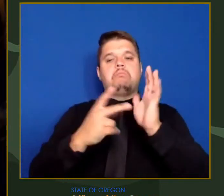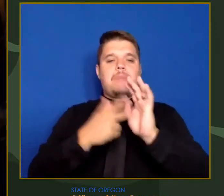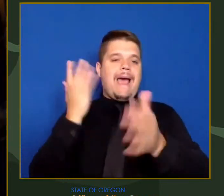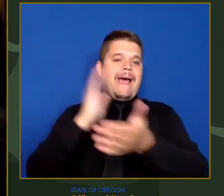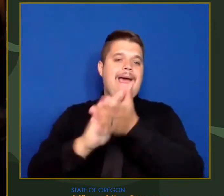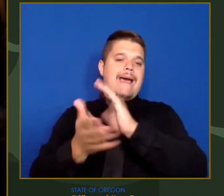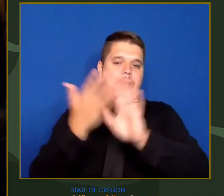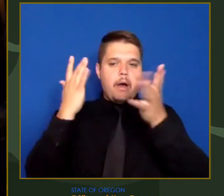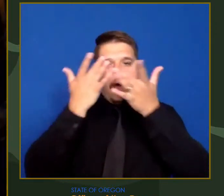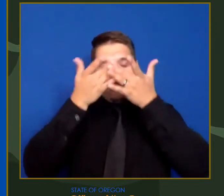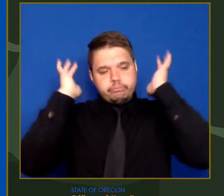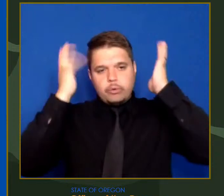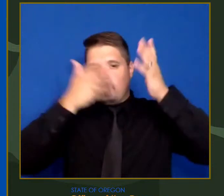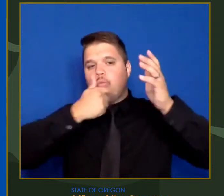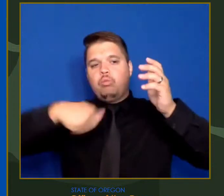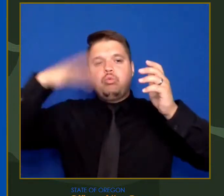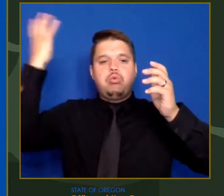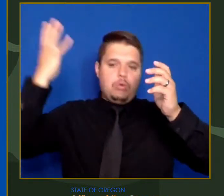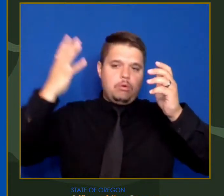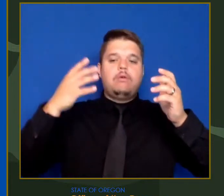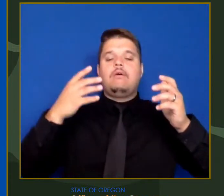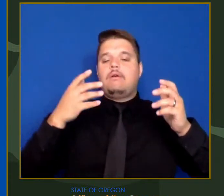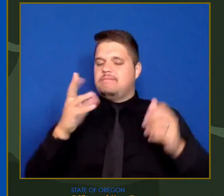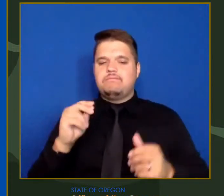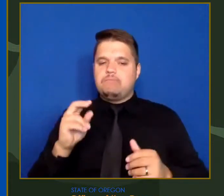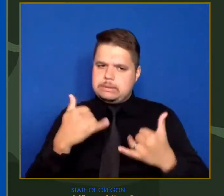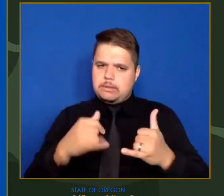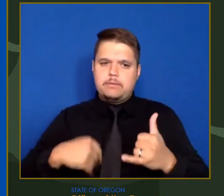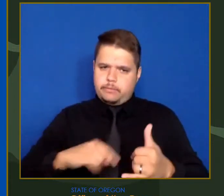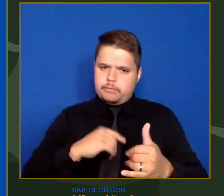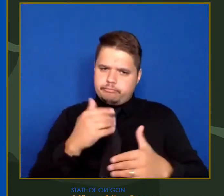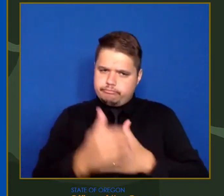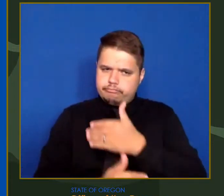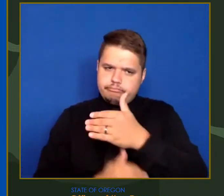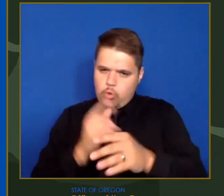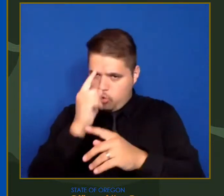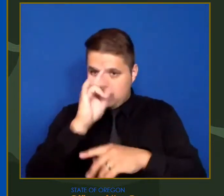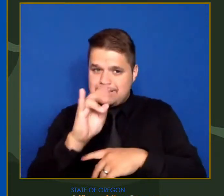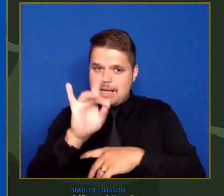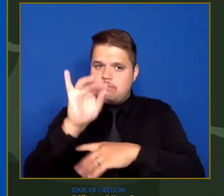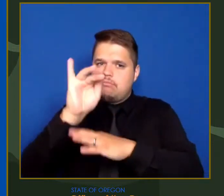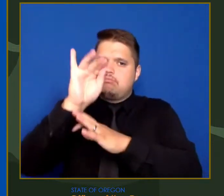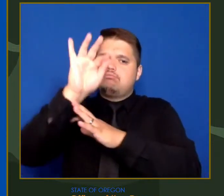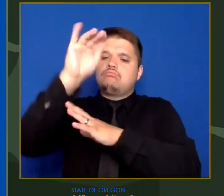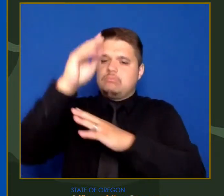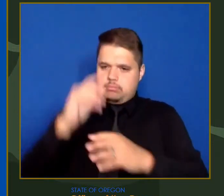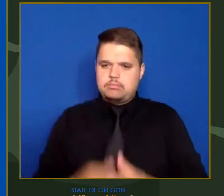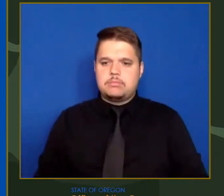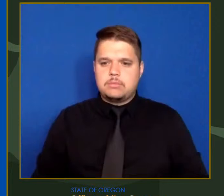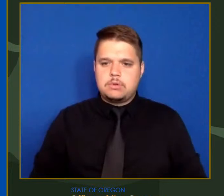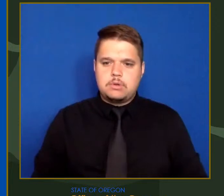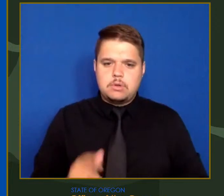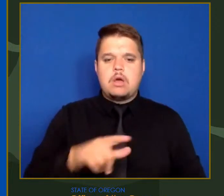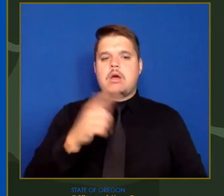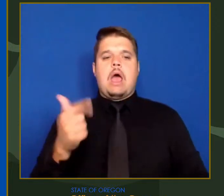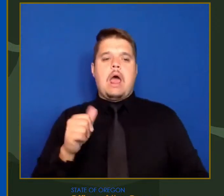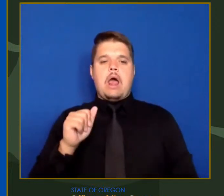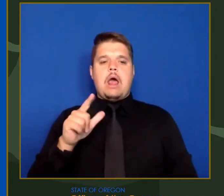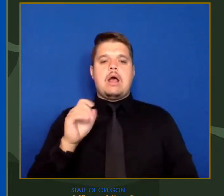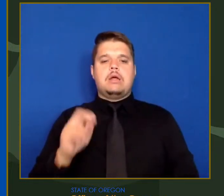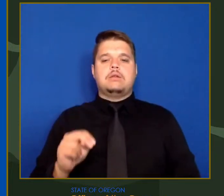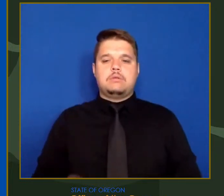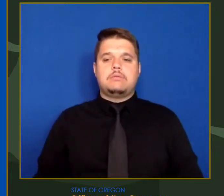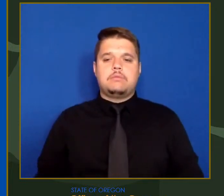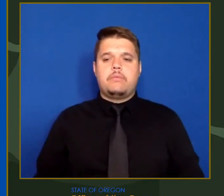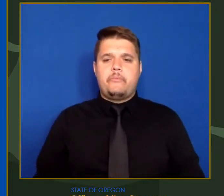Director Allen? I was just going to comment that as we cross that 70% threshold, I think what we begin to do is move out